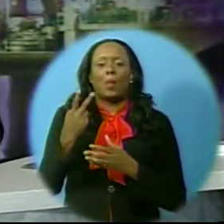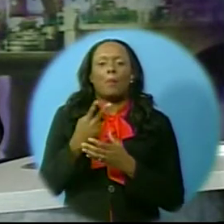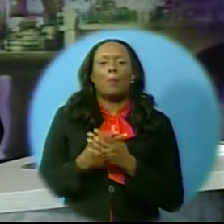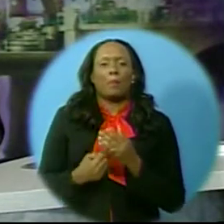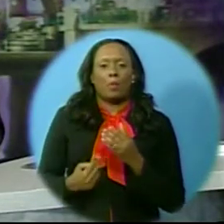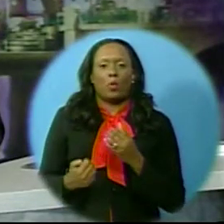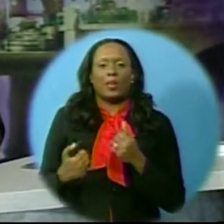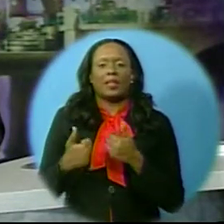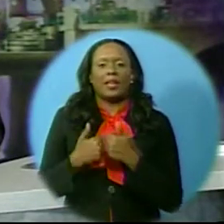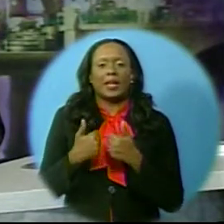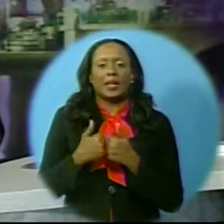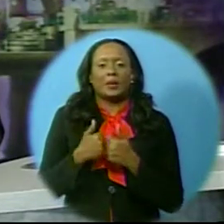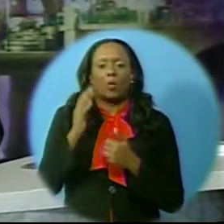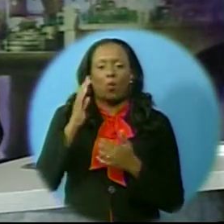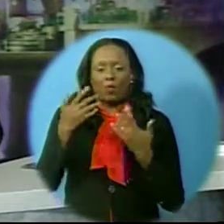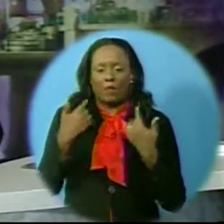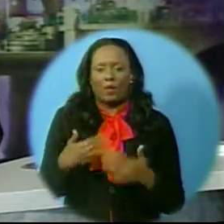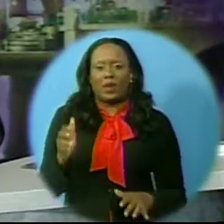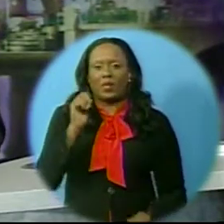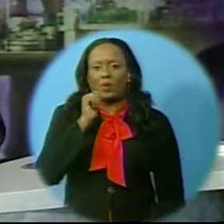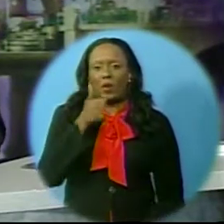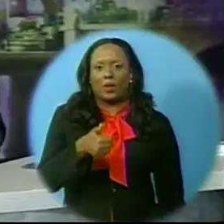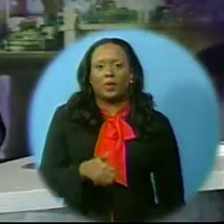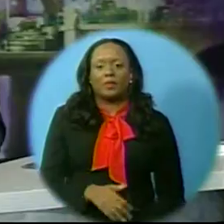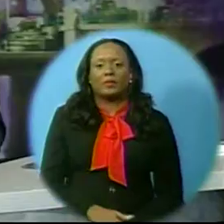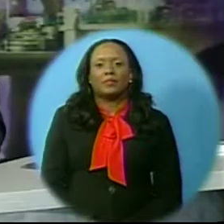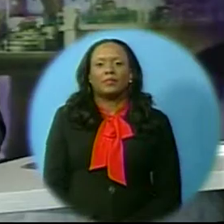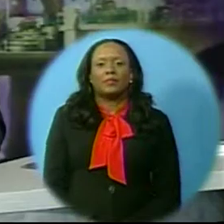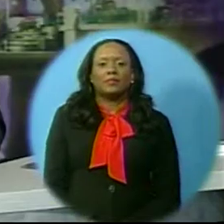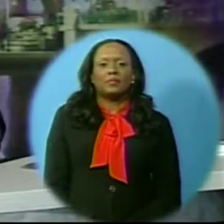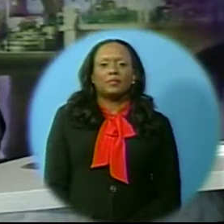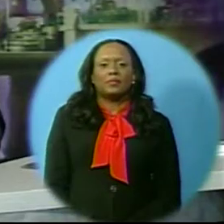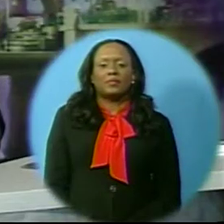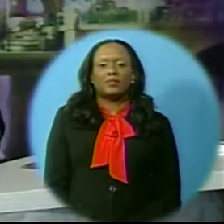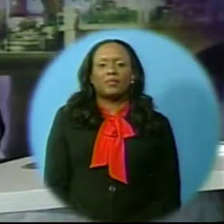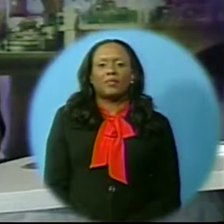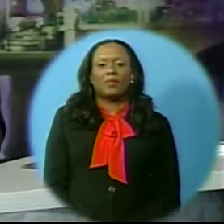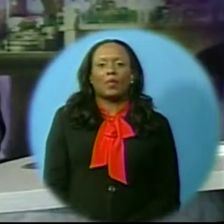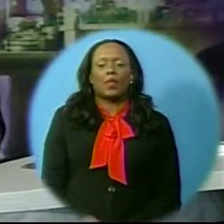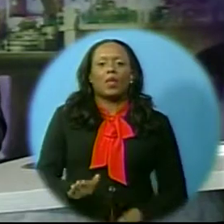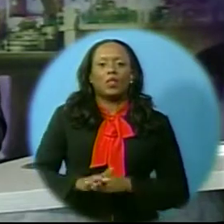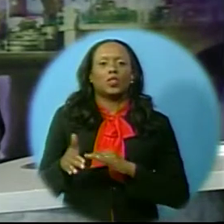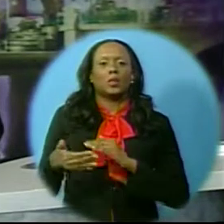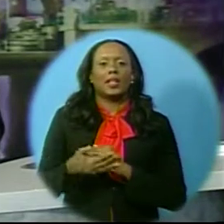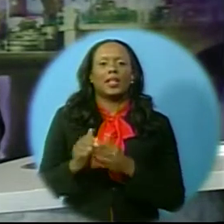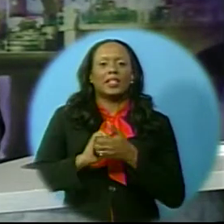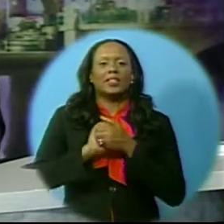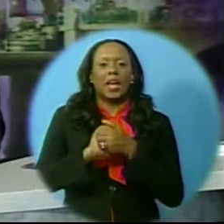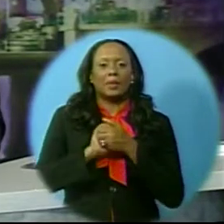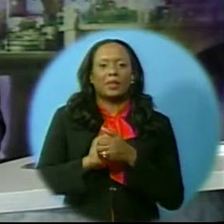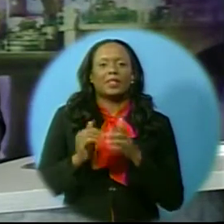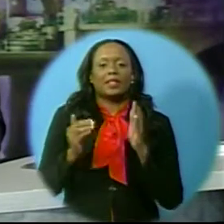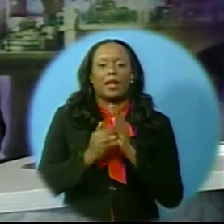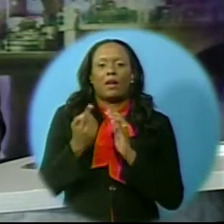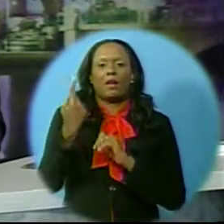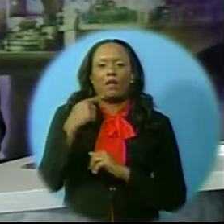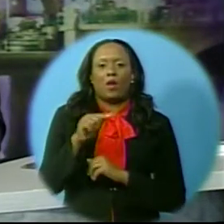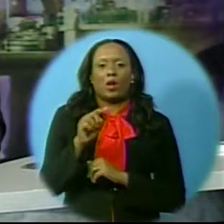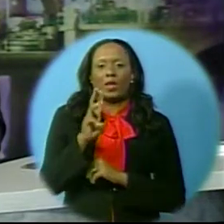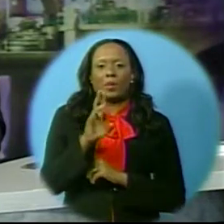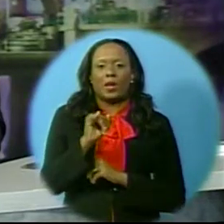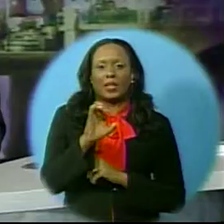Reefer made 40. Both matches conclude tomorrow. Still in cricket, Jamaica are again the champions